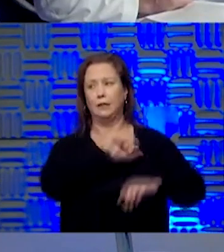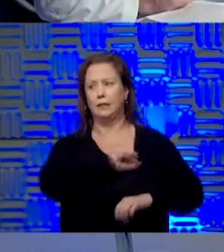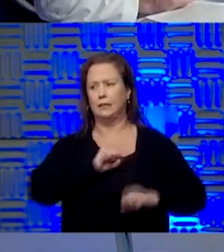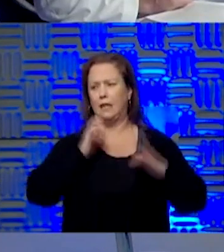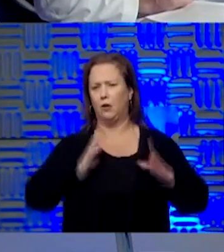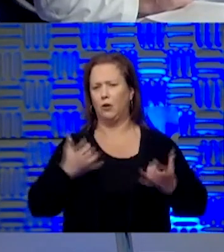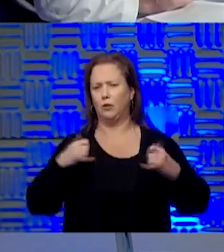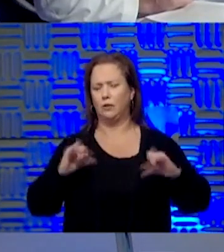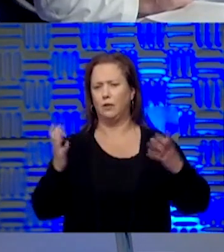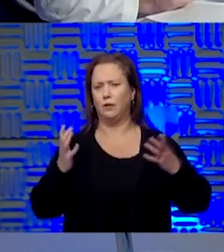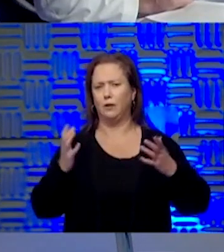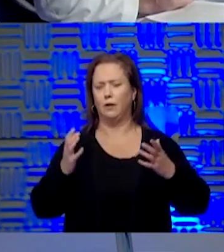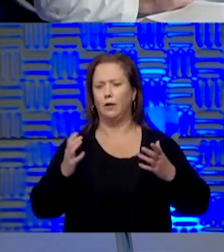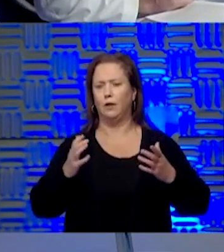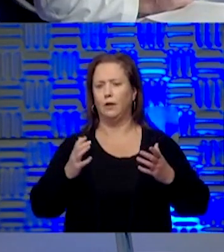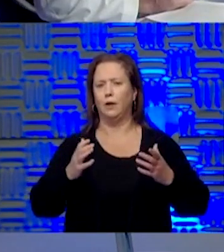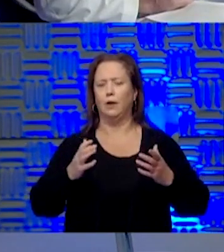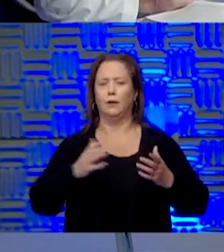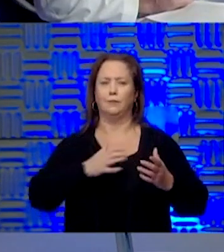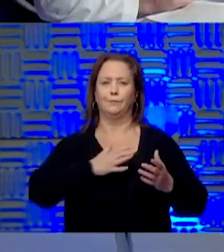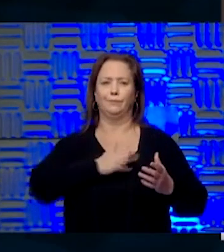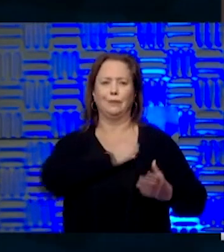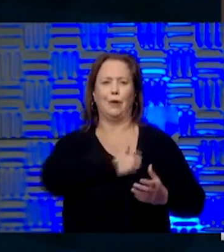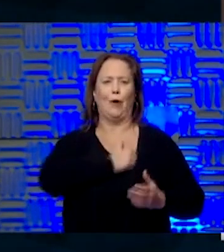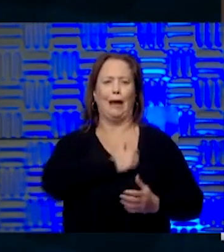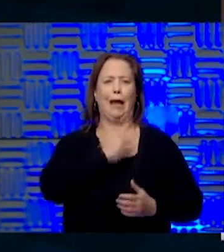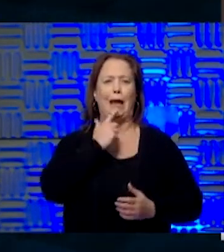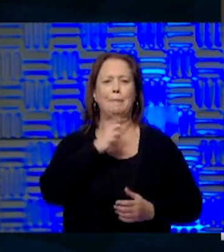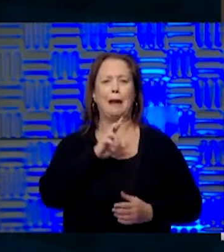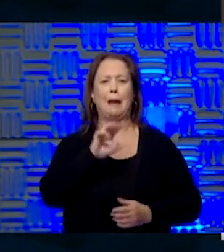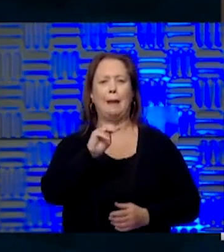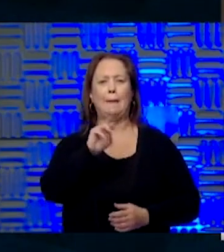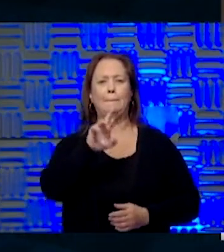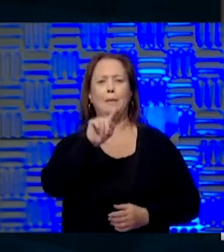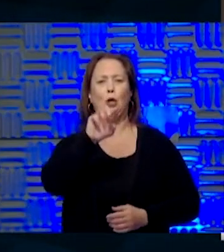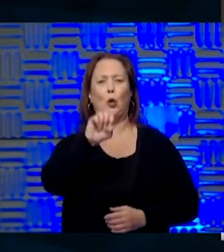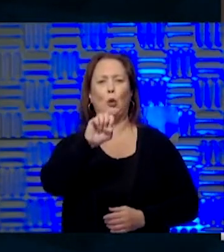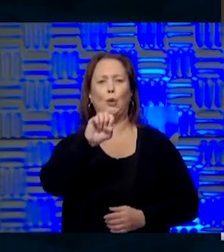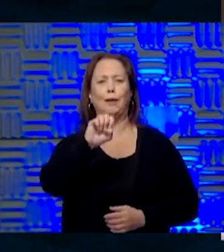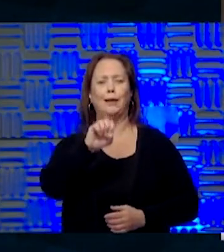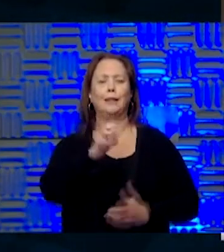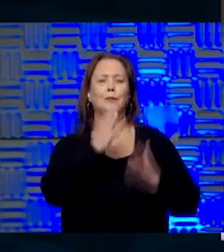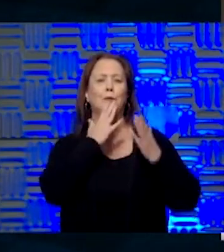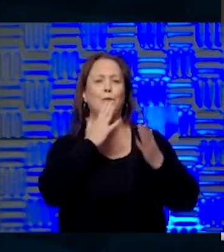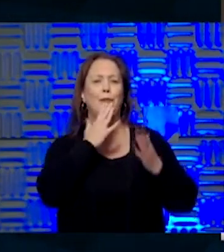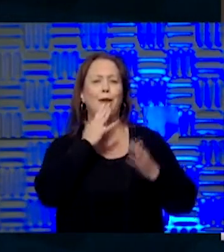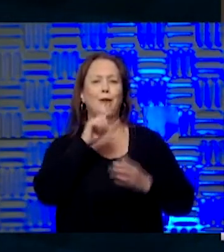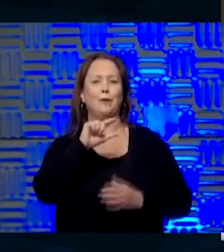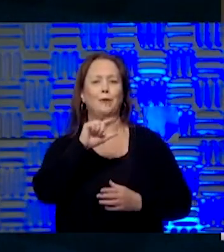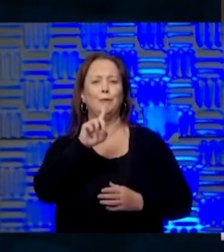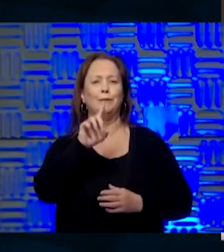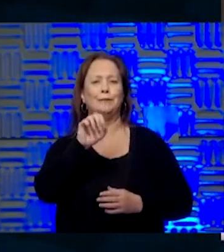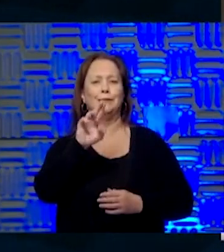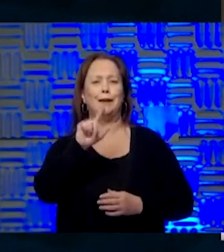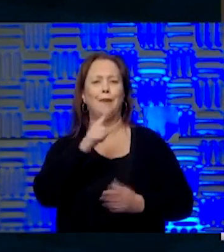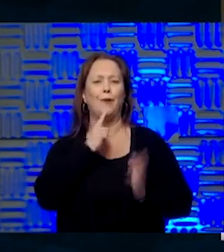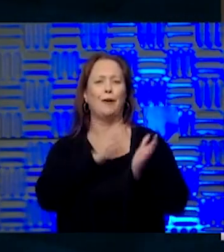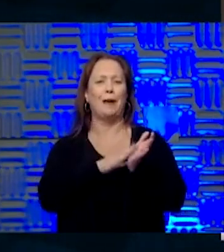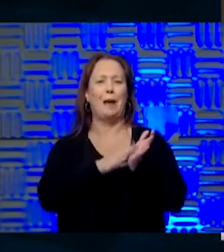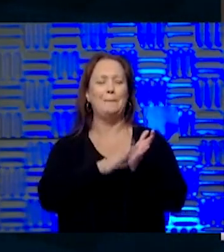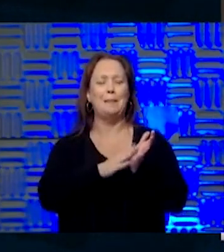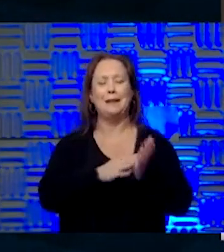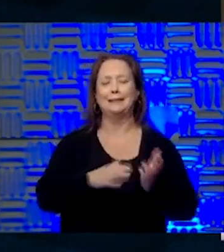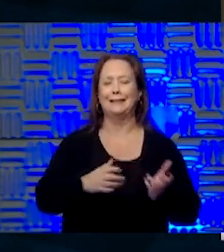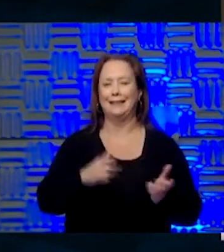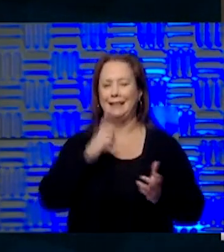there? I'm glad I had my mute on so that Doug could compliment me in the absence of me being heard. So that worked out well.